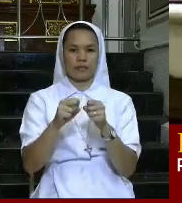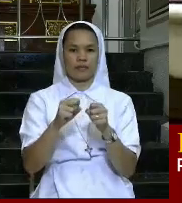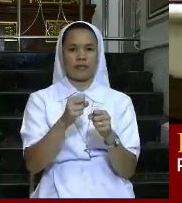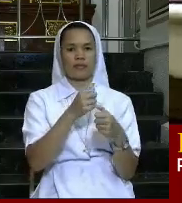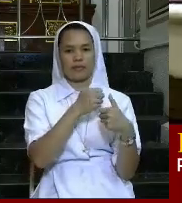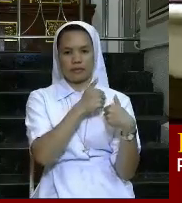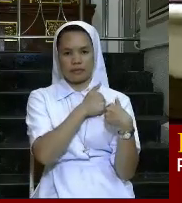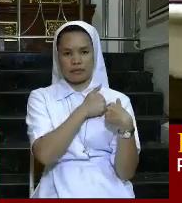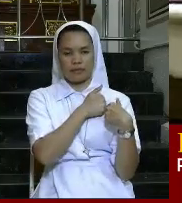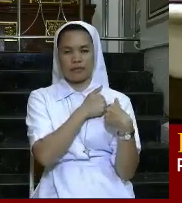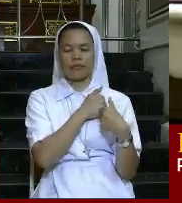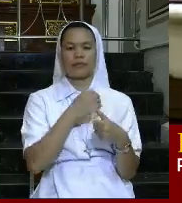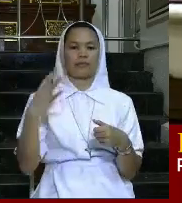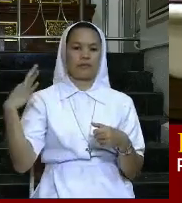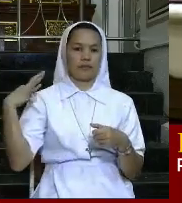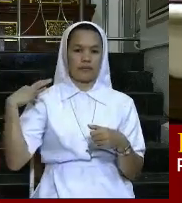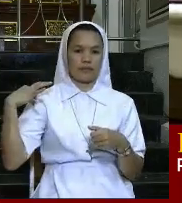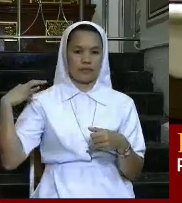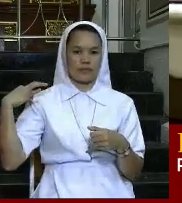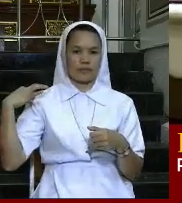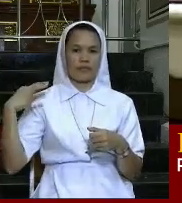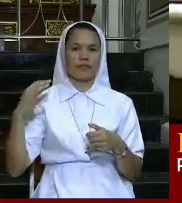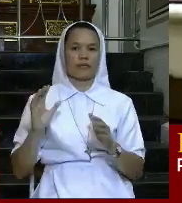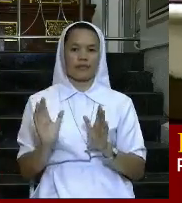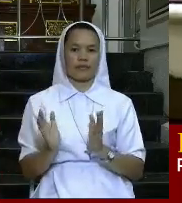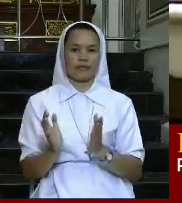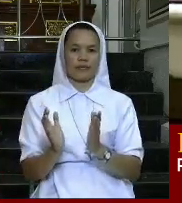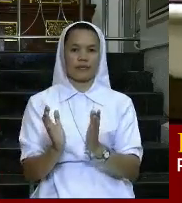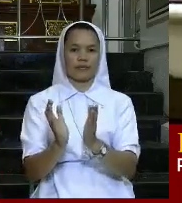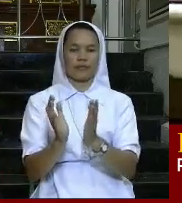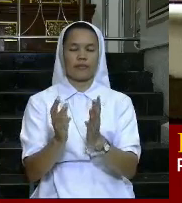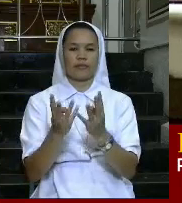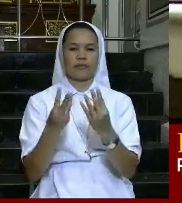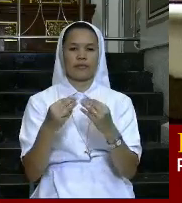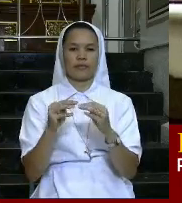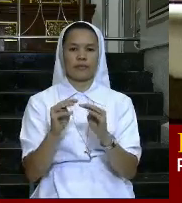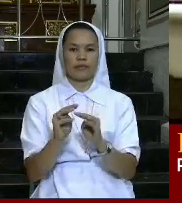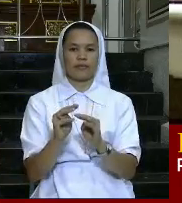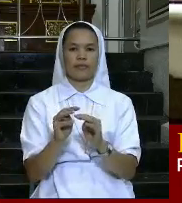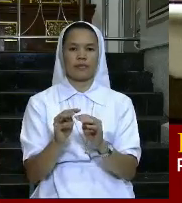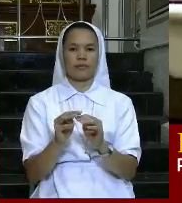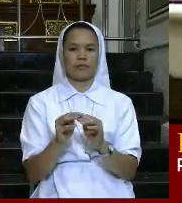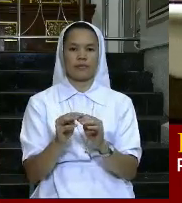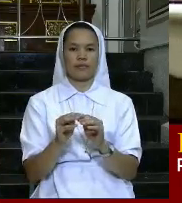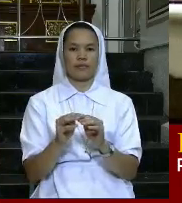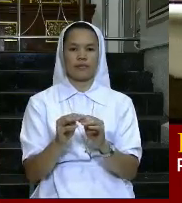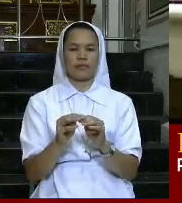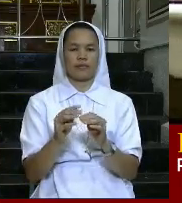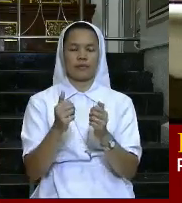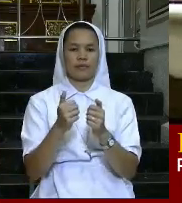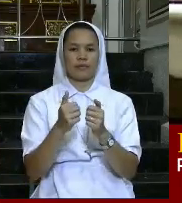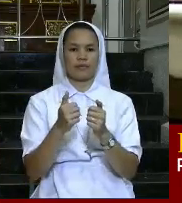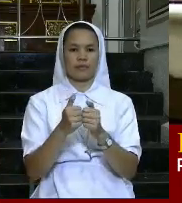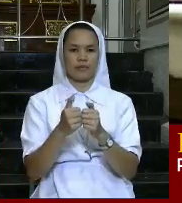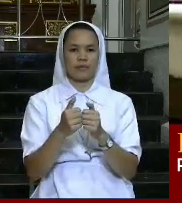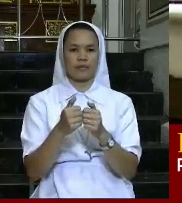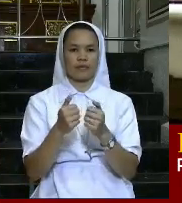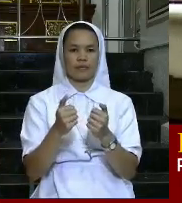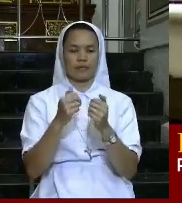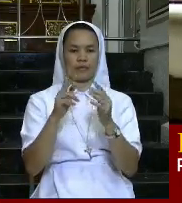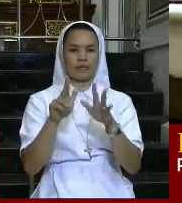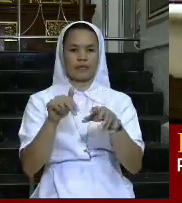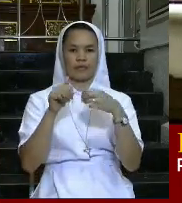communication volunteers whose efforts make our church celebrations